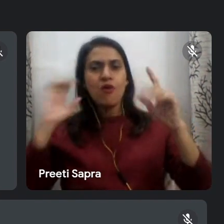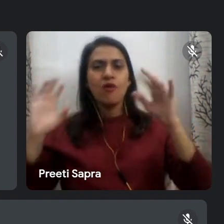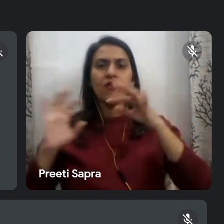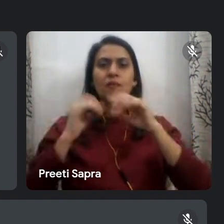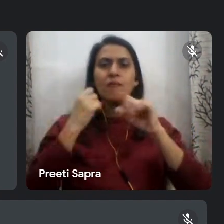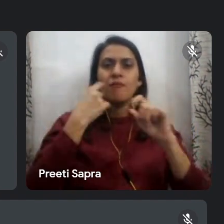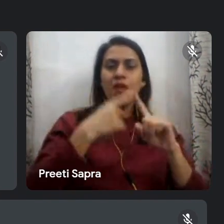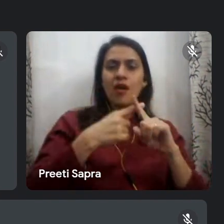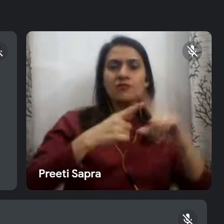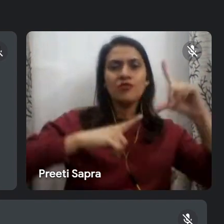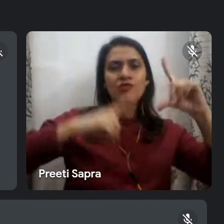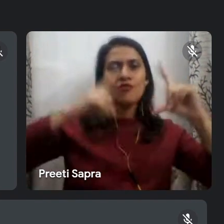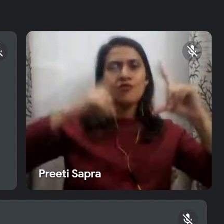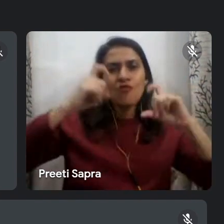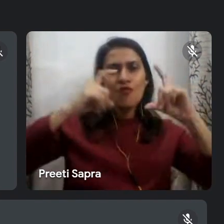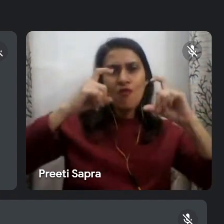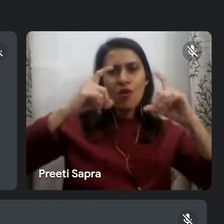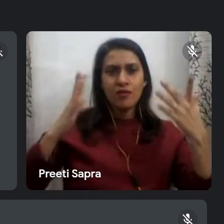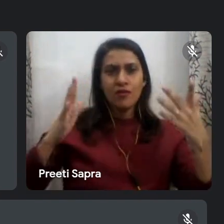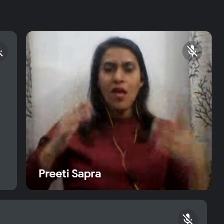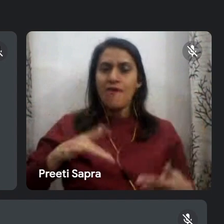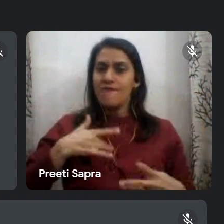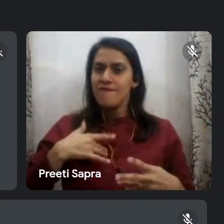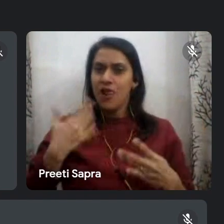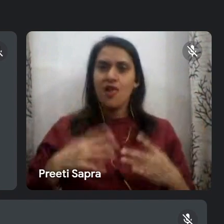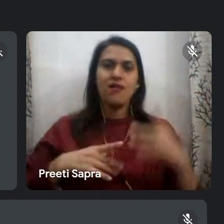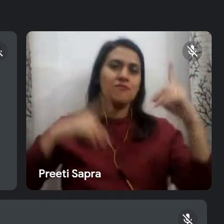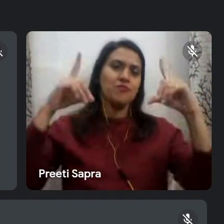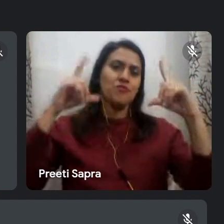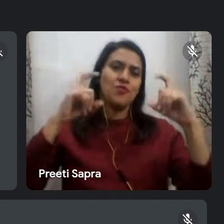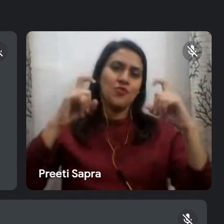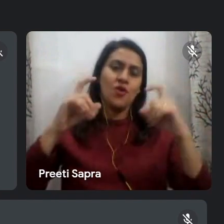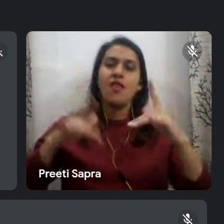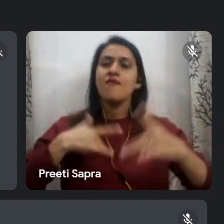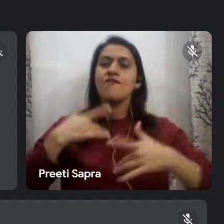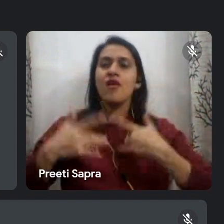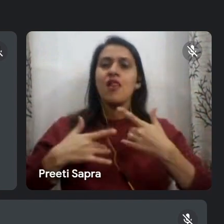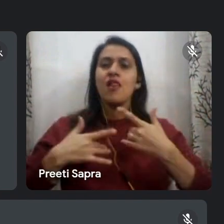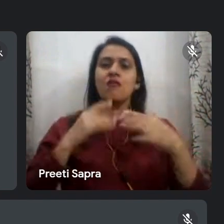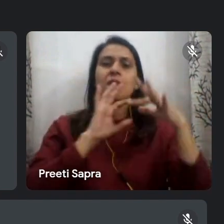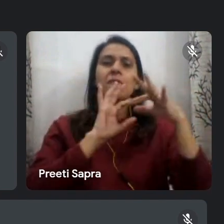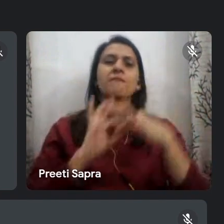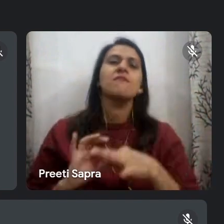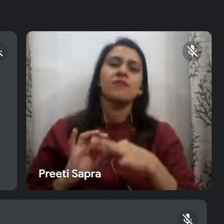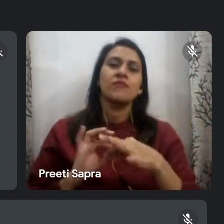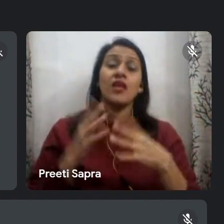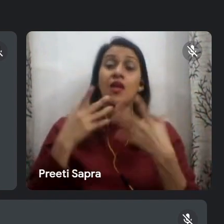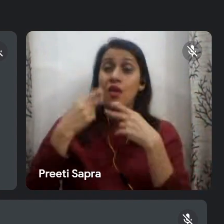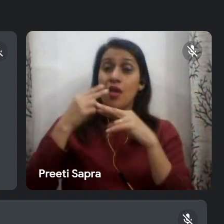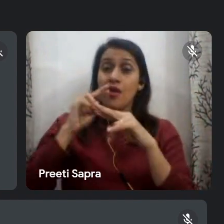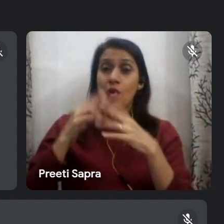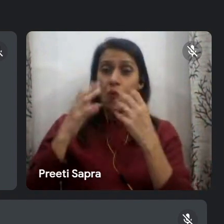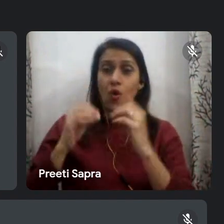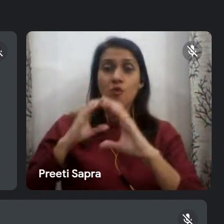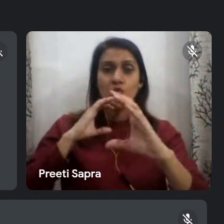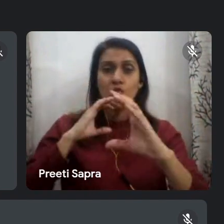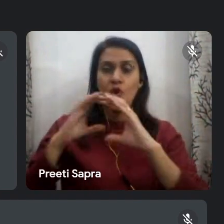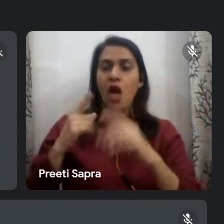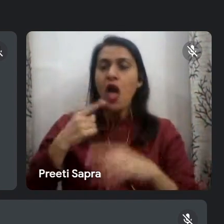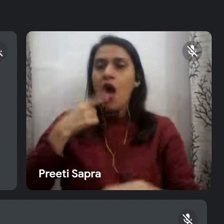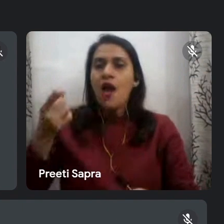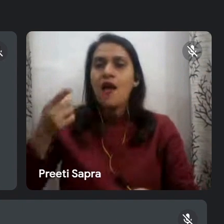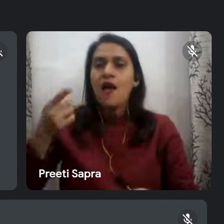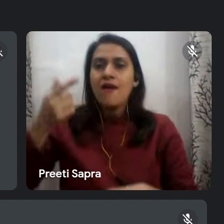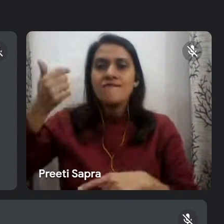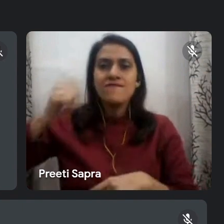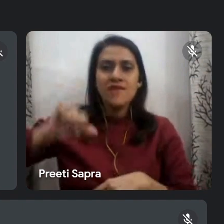if I felt something, I used to take a picture that resonated with that feeling. If I wanted to communicate something which I couldn't tell someone, I used